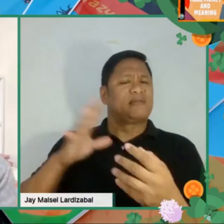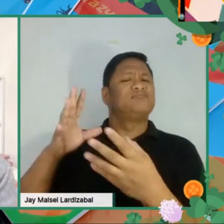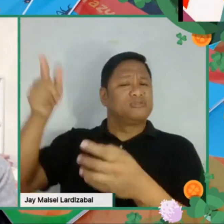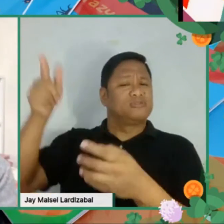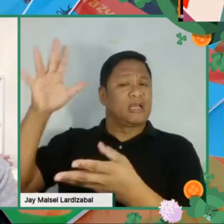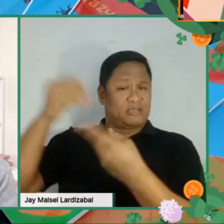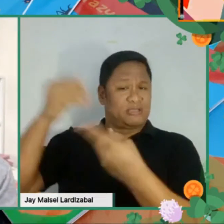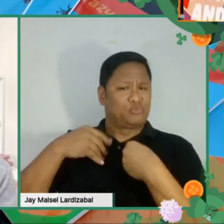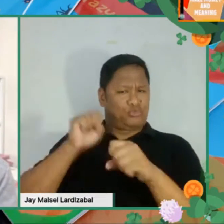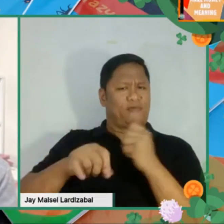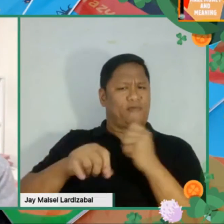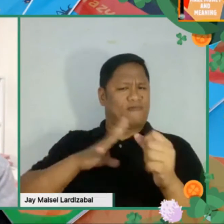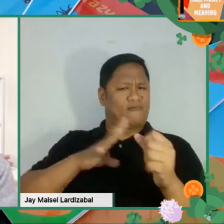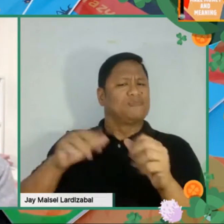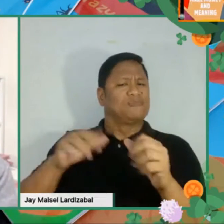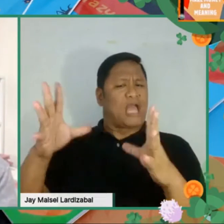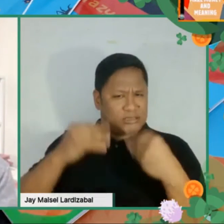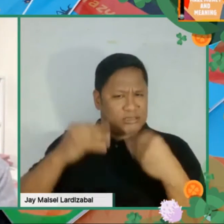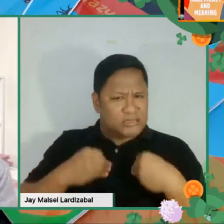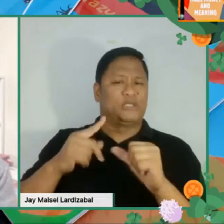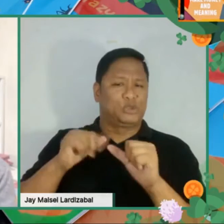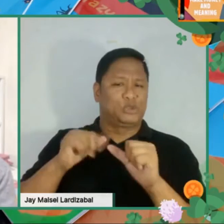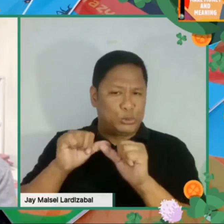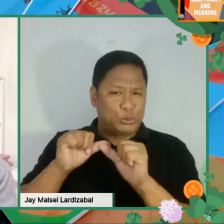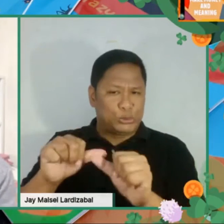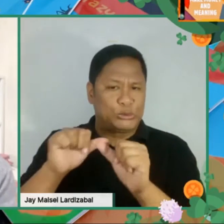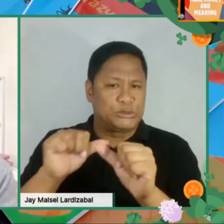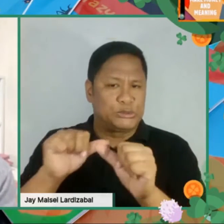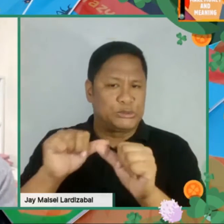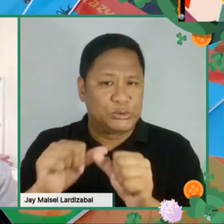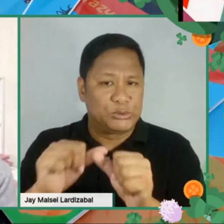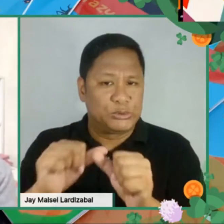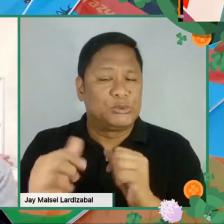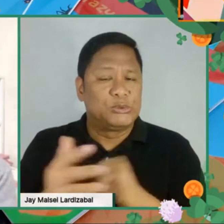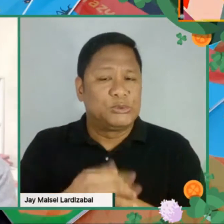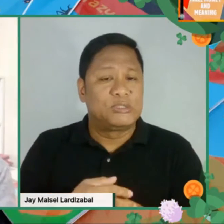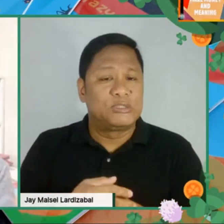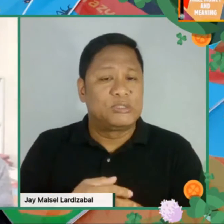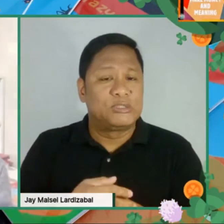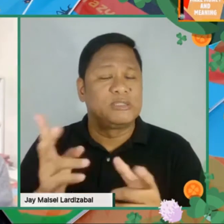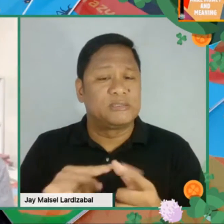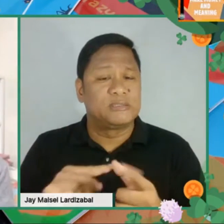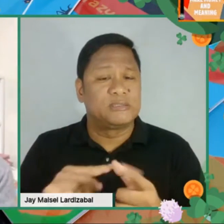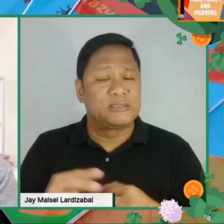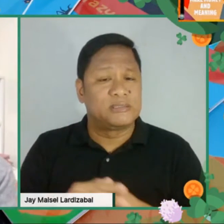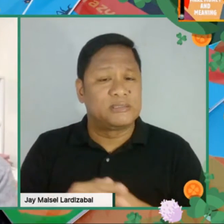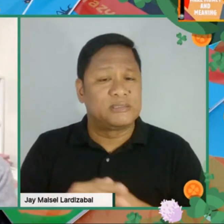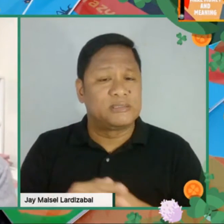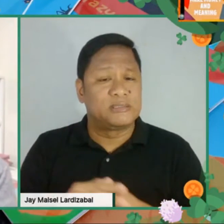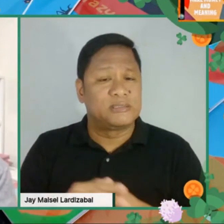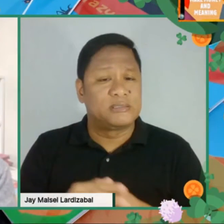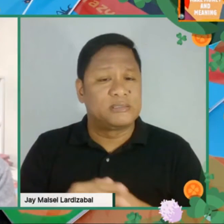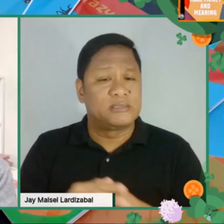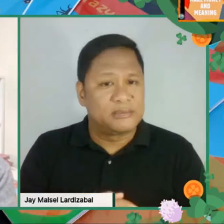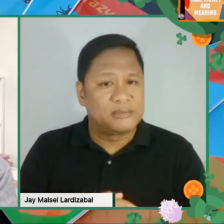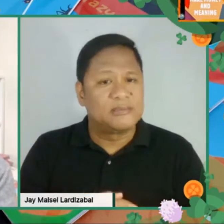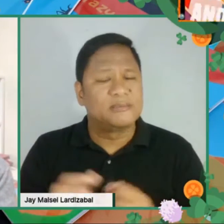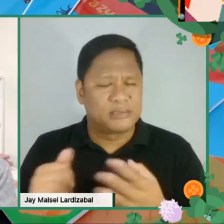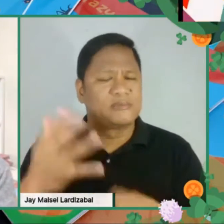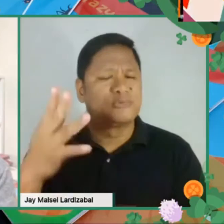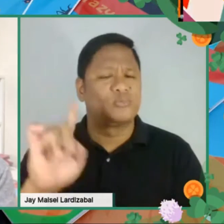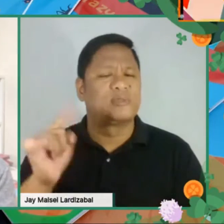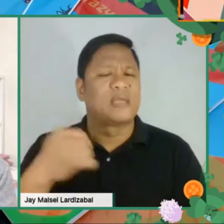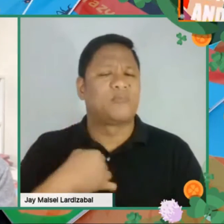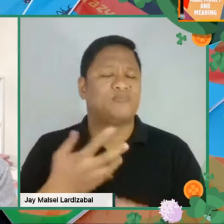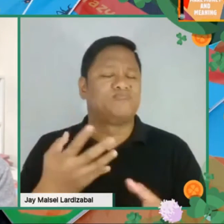So, Mhm. and at the same time, make money while doing what you love, 'di ba? Mhm. Yun ang ano, yun